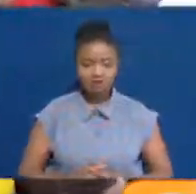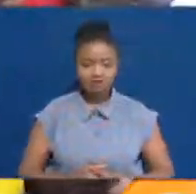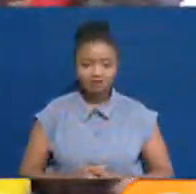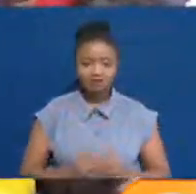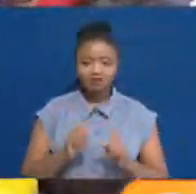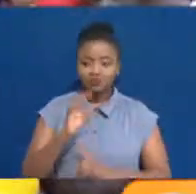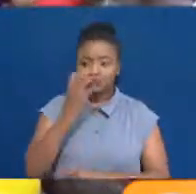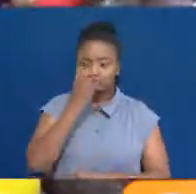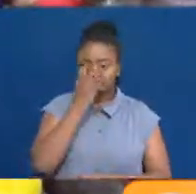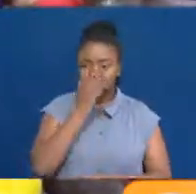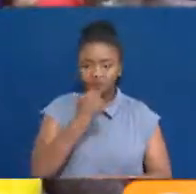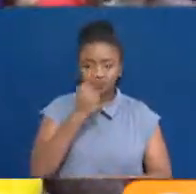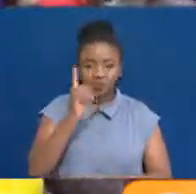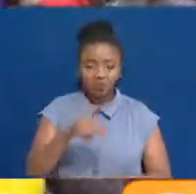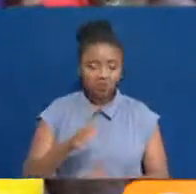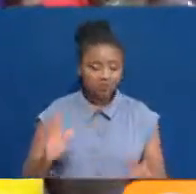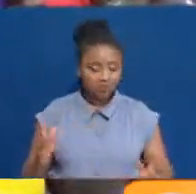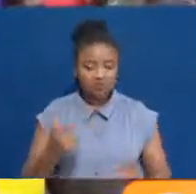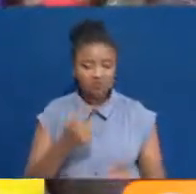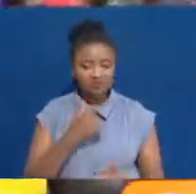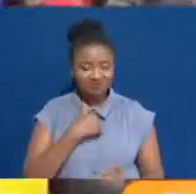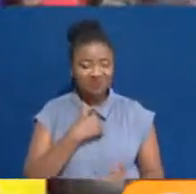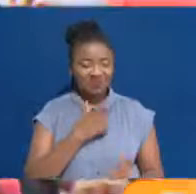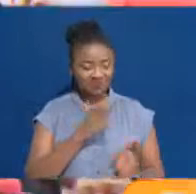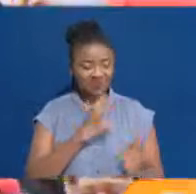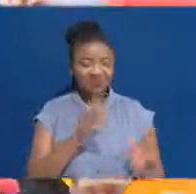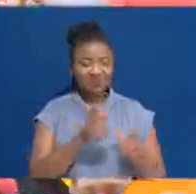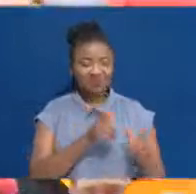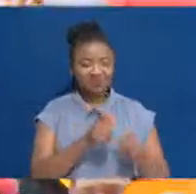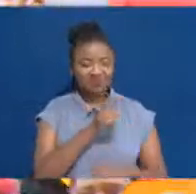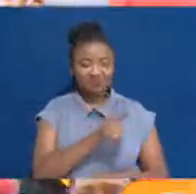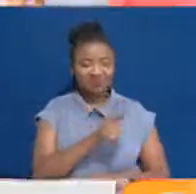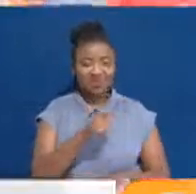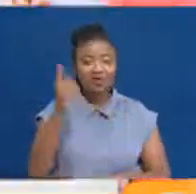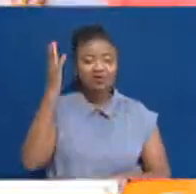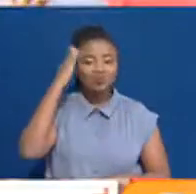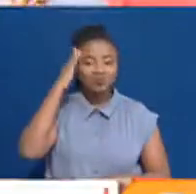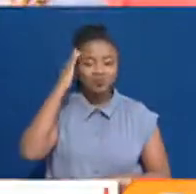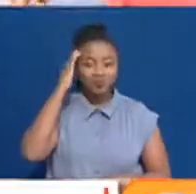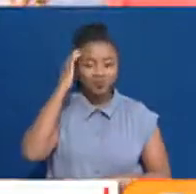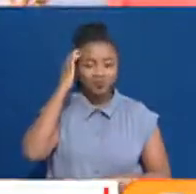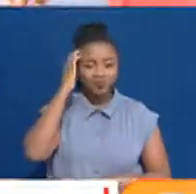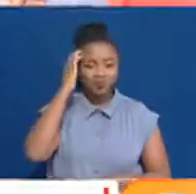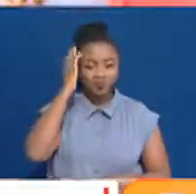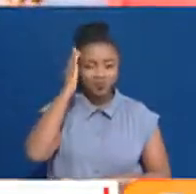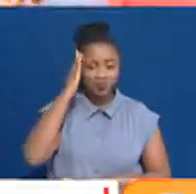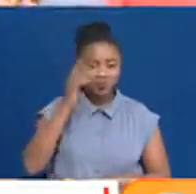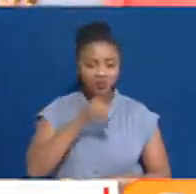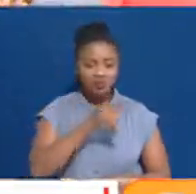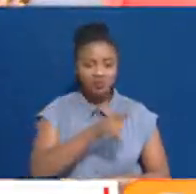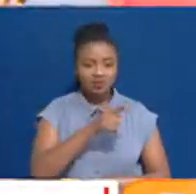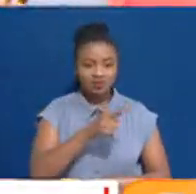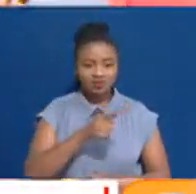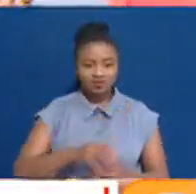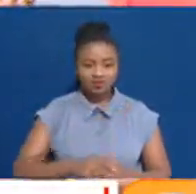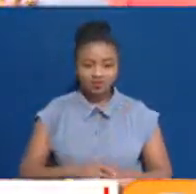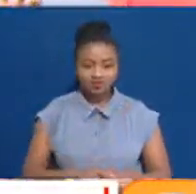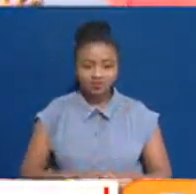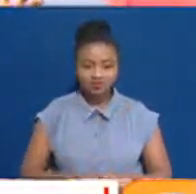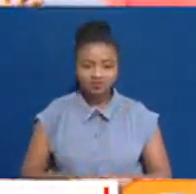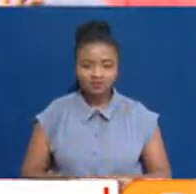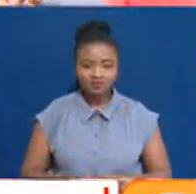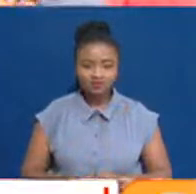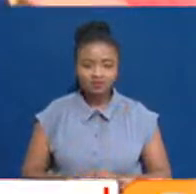political base that he will keep the opposition on check. Unajua wamezoea tabia mbaya. Walilete kisirani kwa